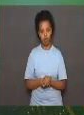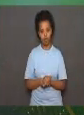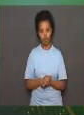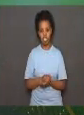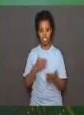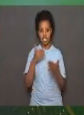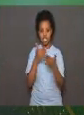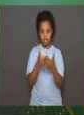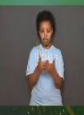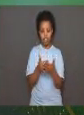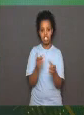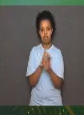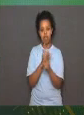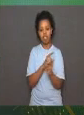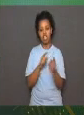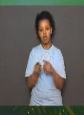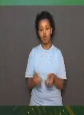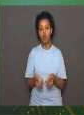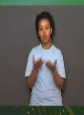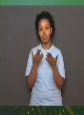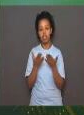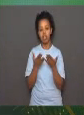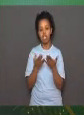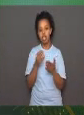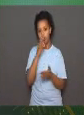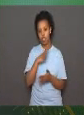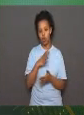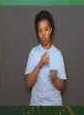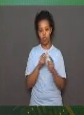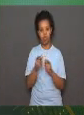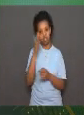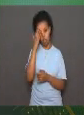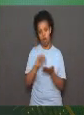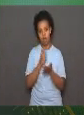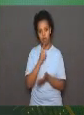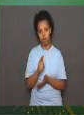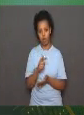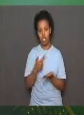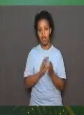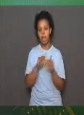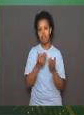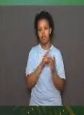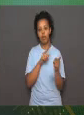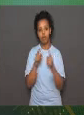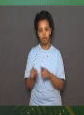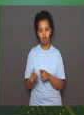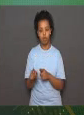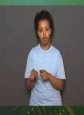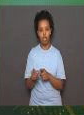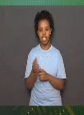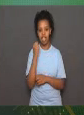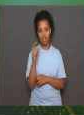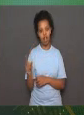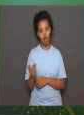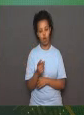Attachment formation is commonly found in humans. It involves the formation of a